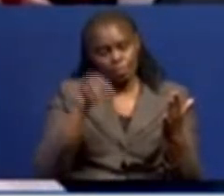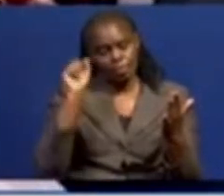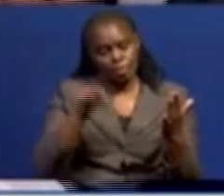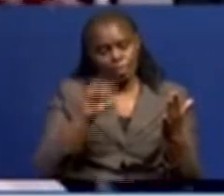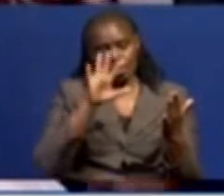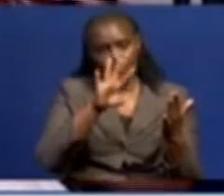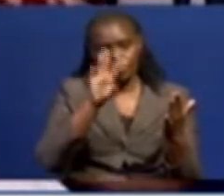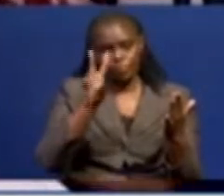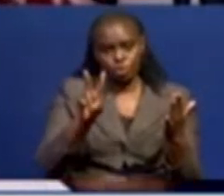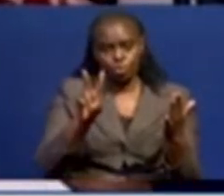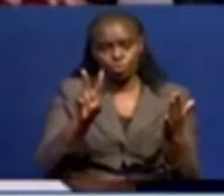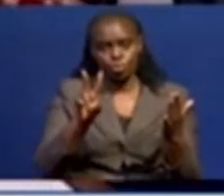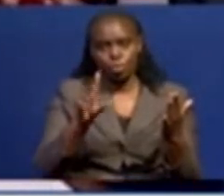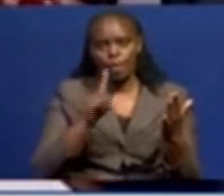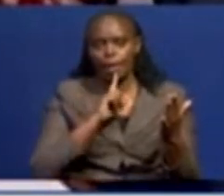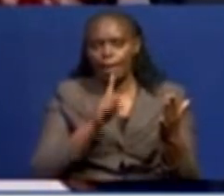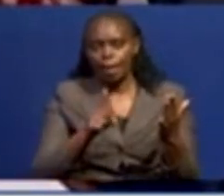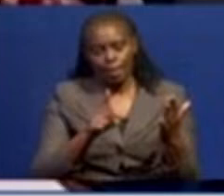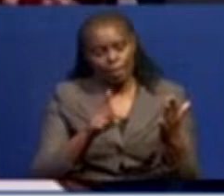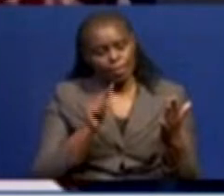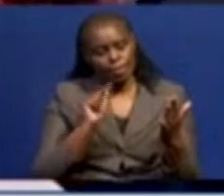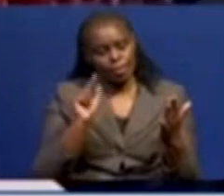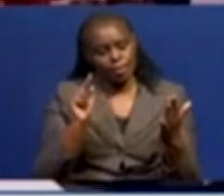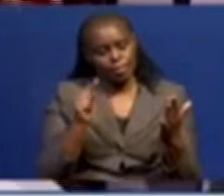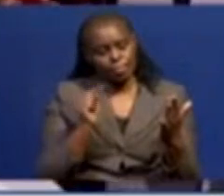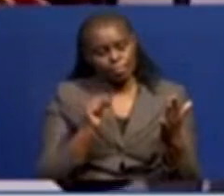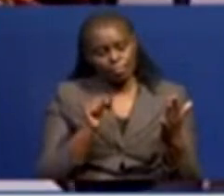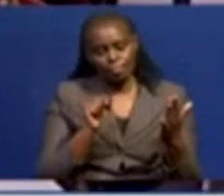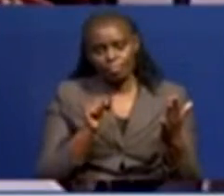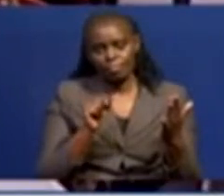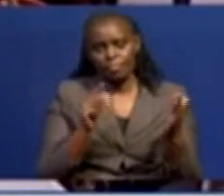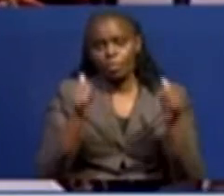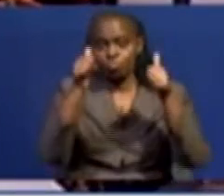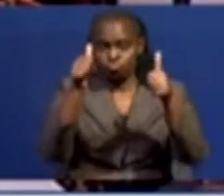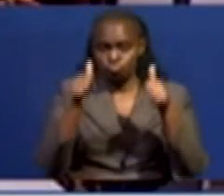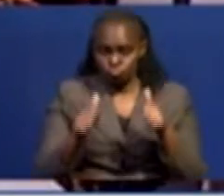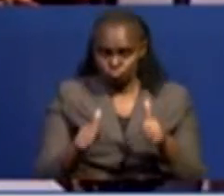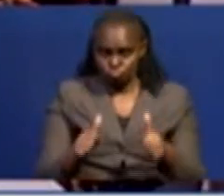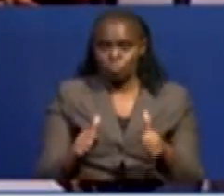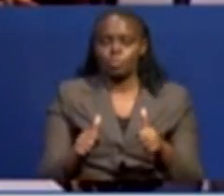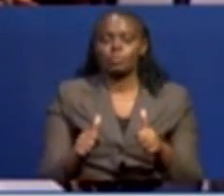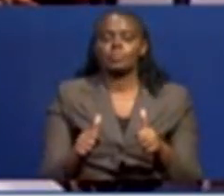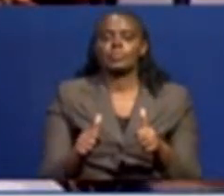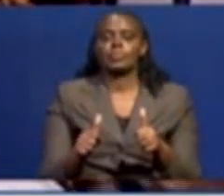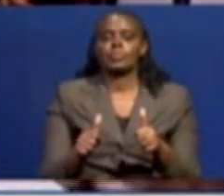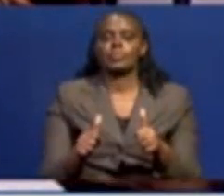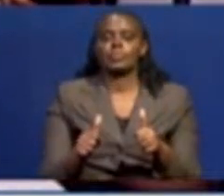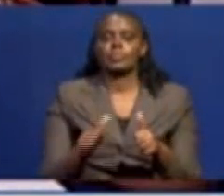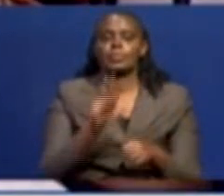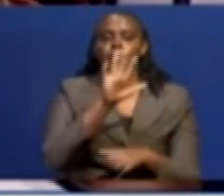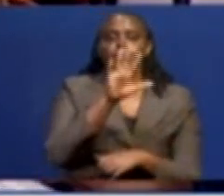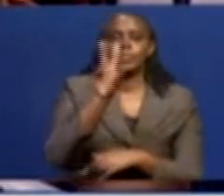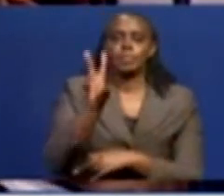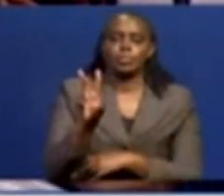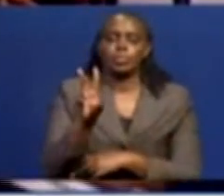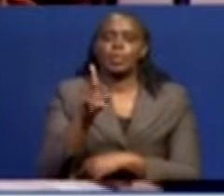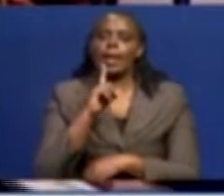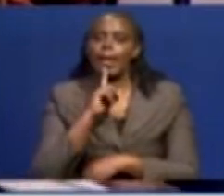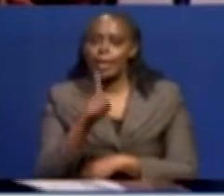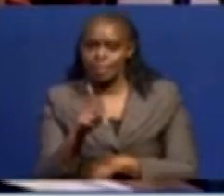5200, correct? 5200. Yes, let's deal with that first. The gazette notice on